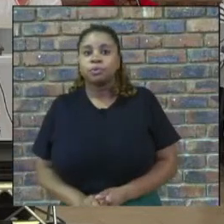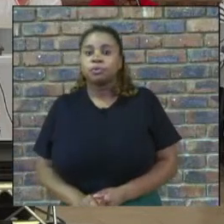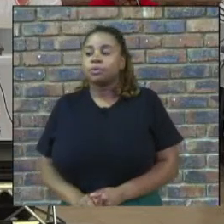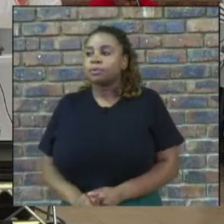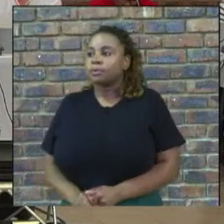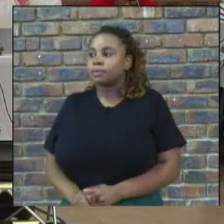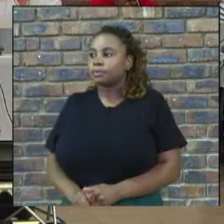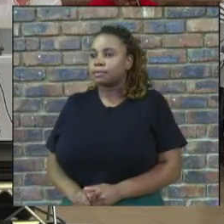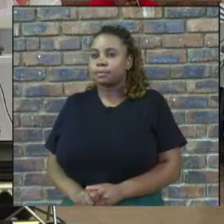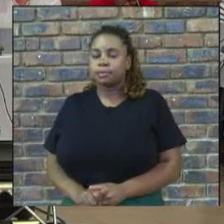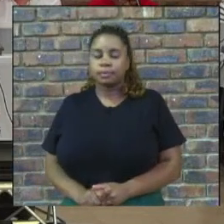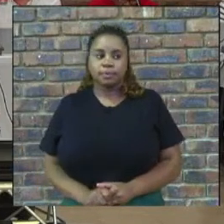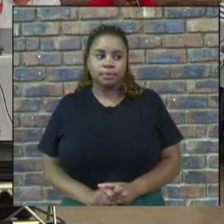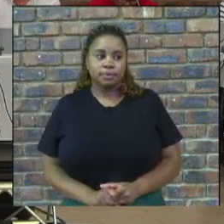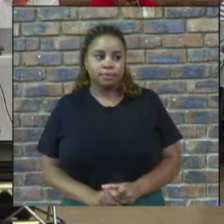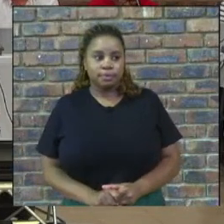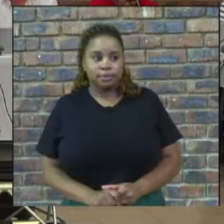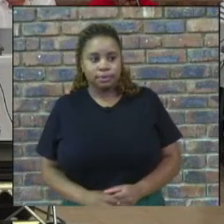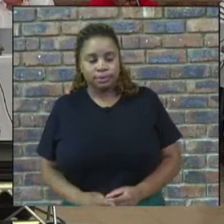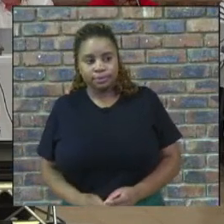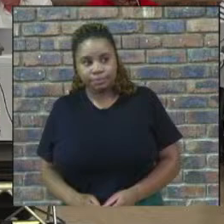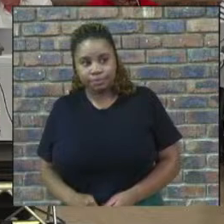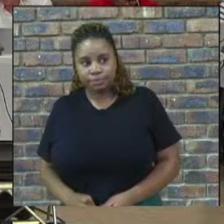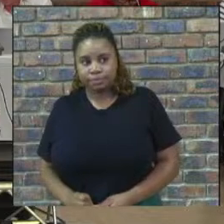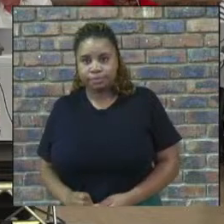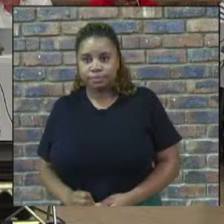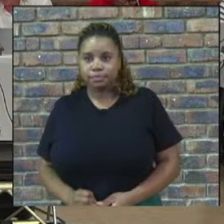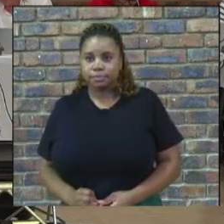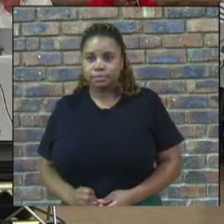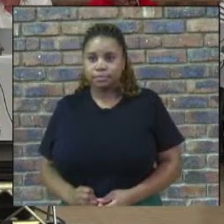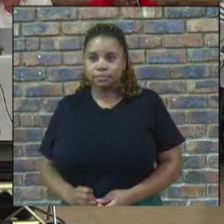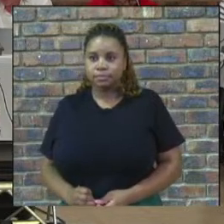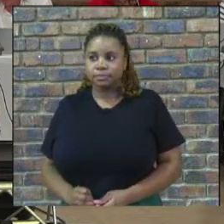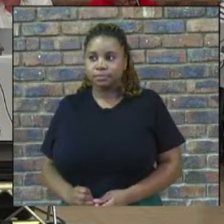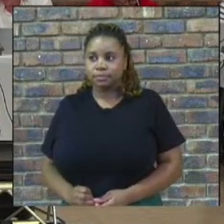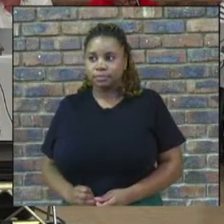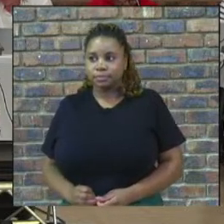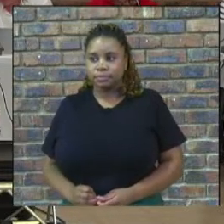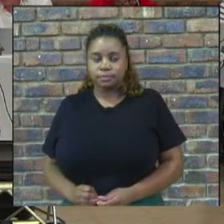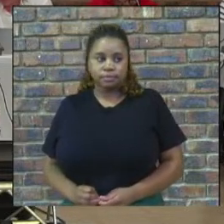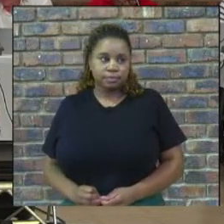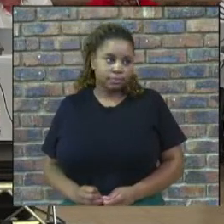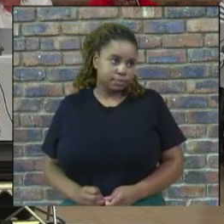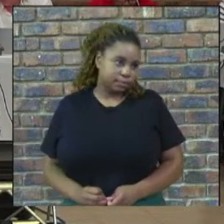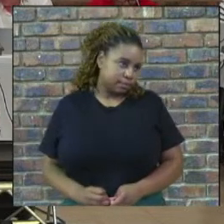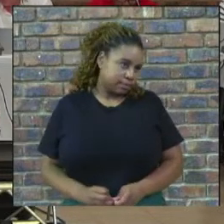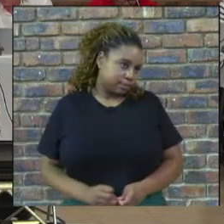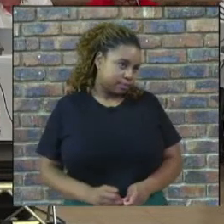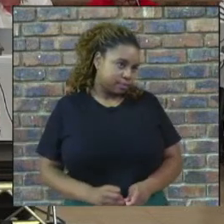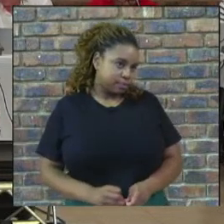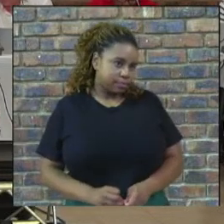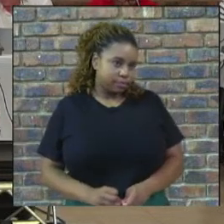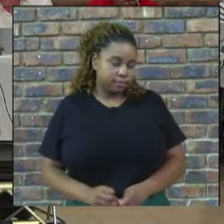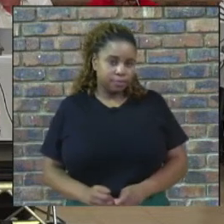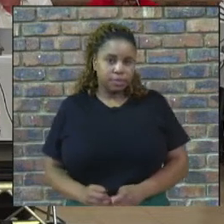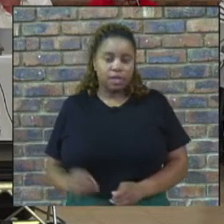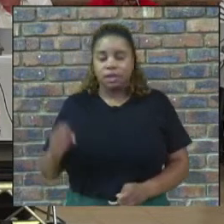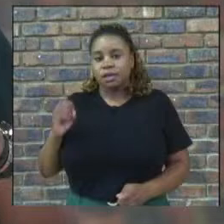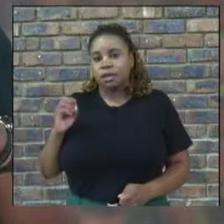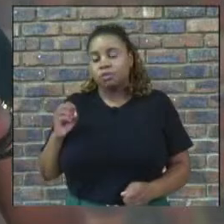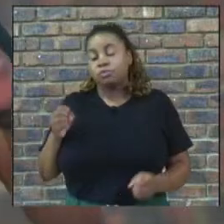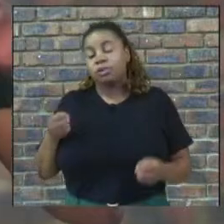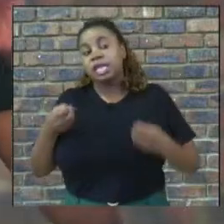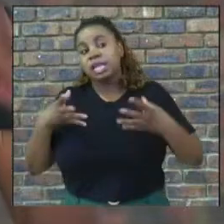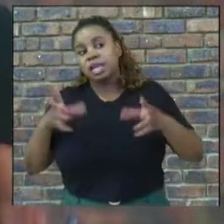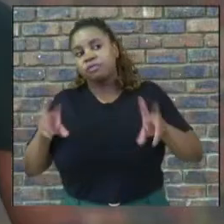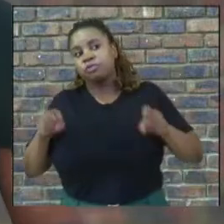Ke tlalositse go mathomo wa kere. Ore re le fa monyetla ba ba tlo bua ba emise matso so ke tshaba re nka